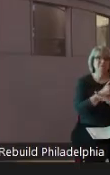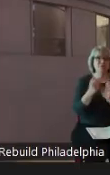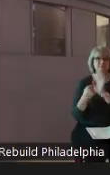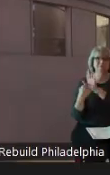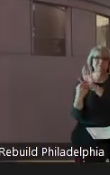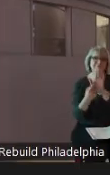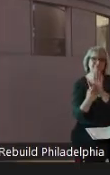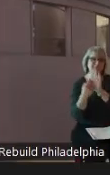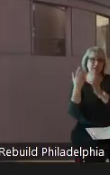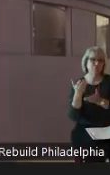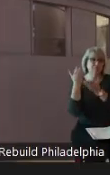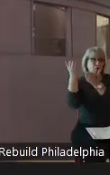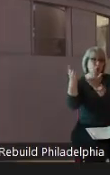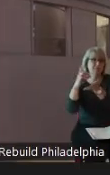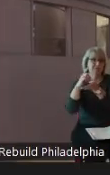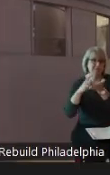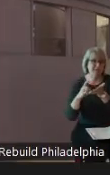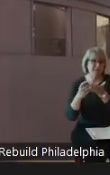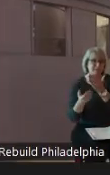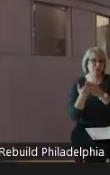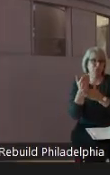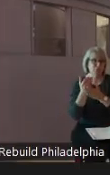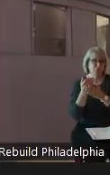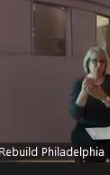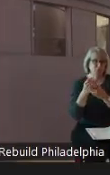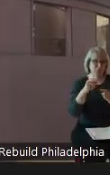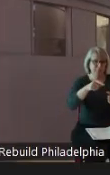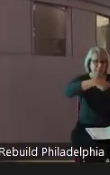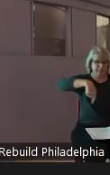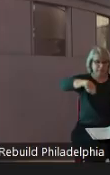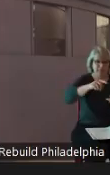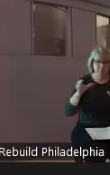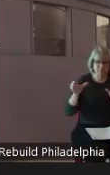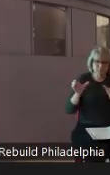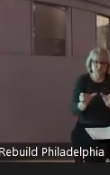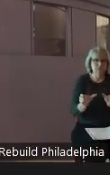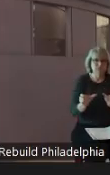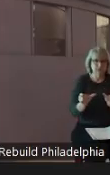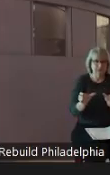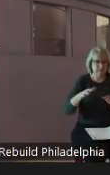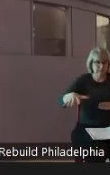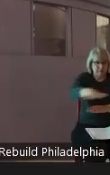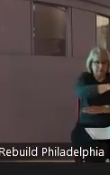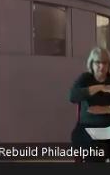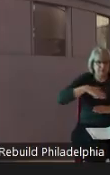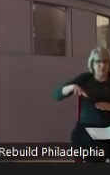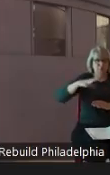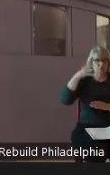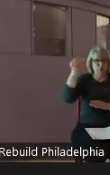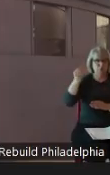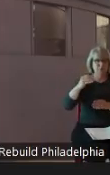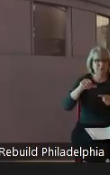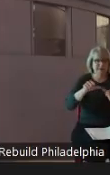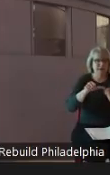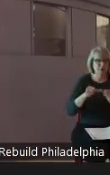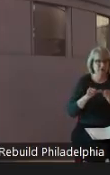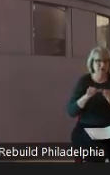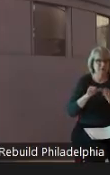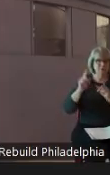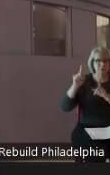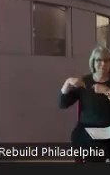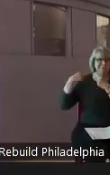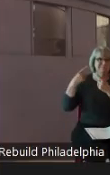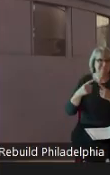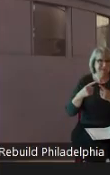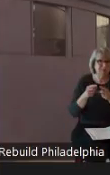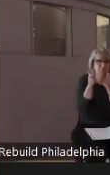the proposed designs for the new building and outdoor areas, I'm just going to talk a little bit about our engagement work and what we've